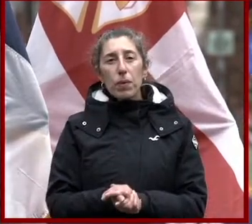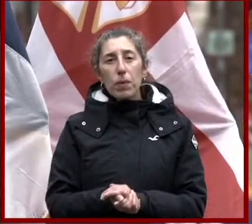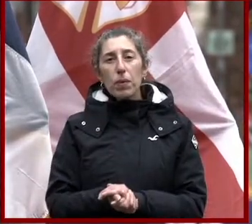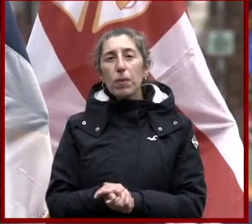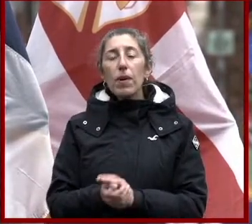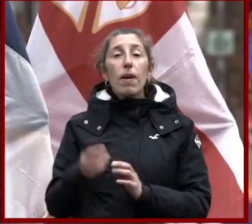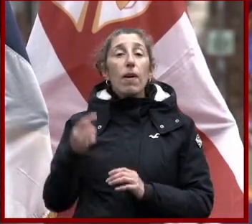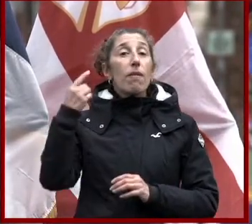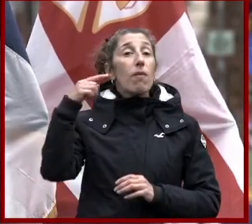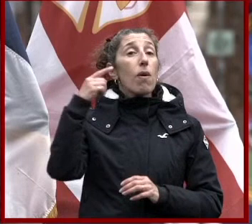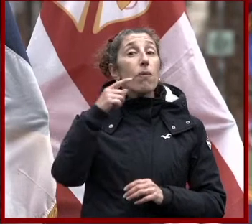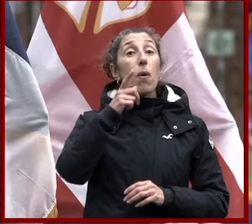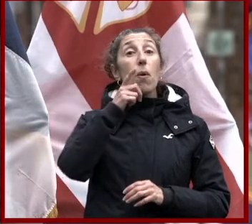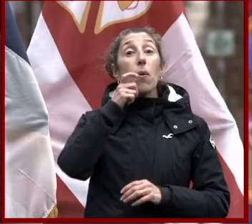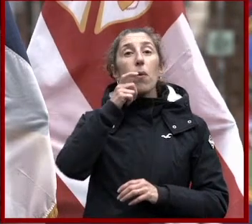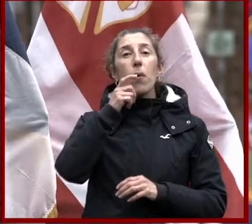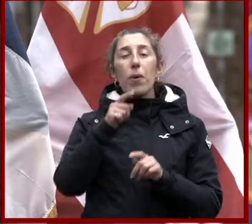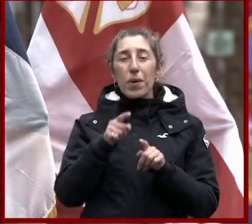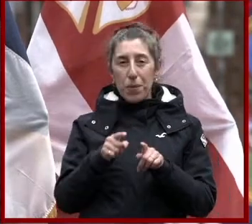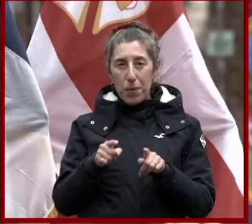for you,